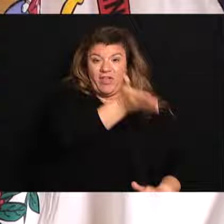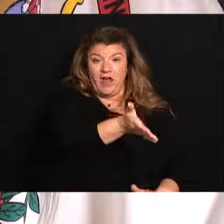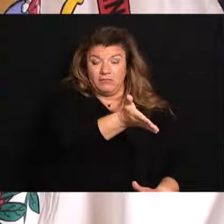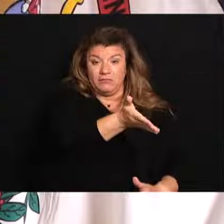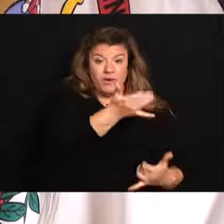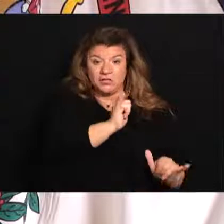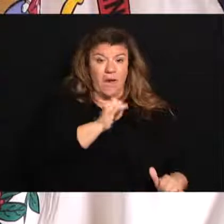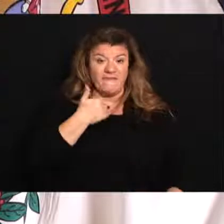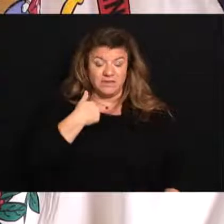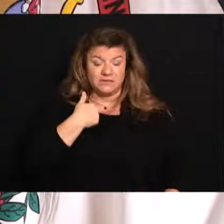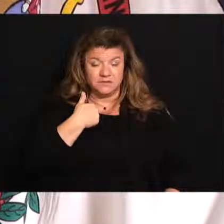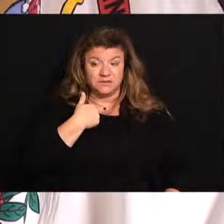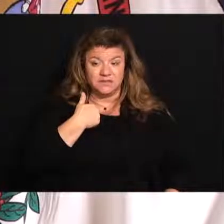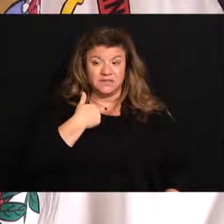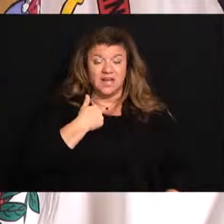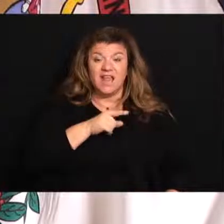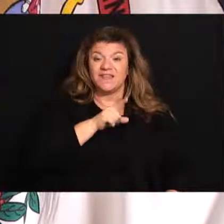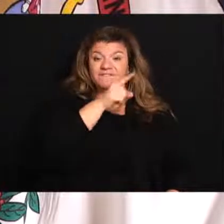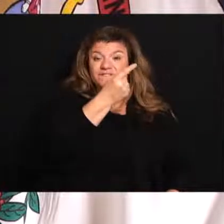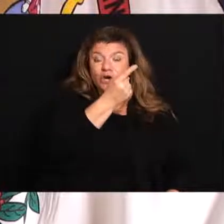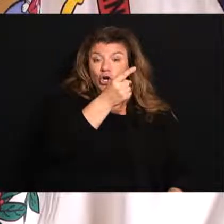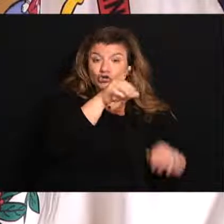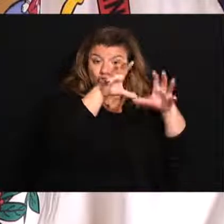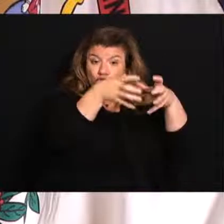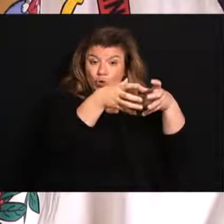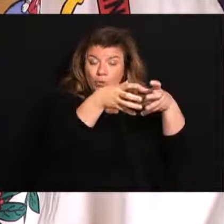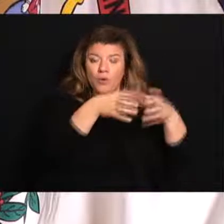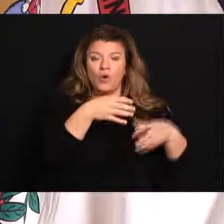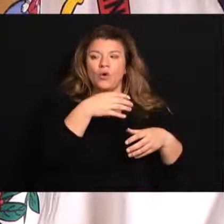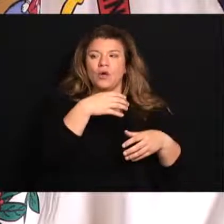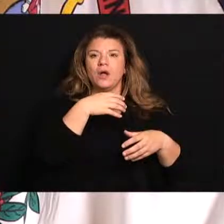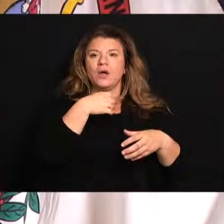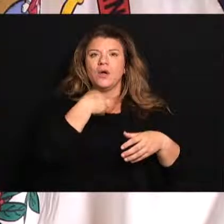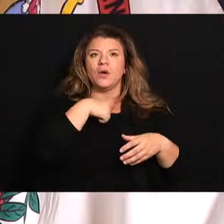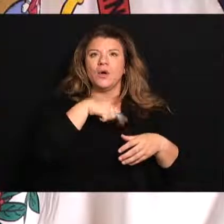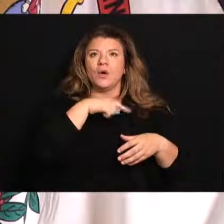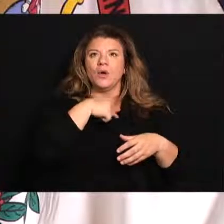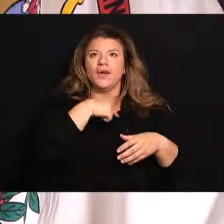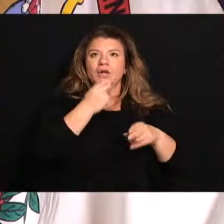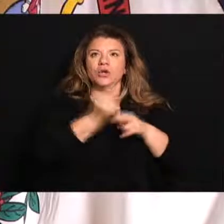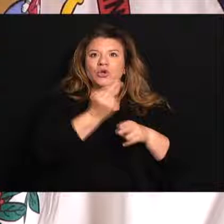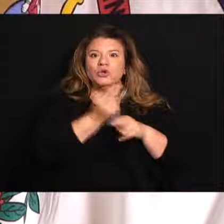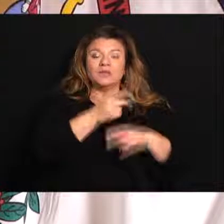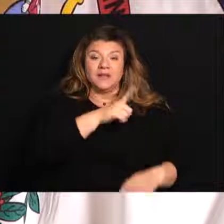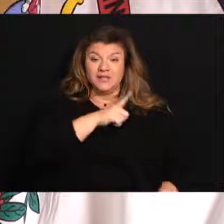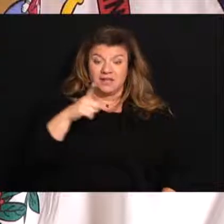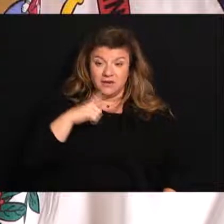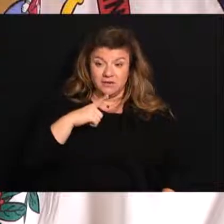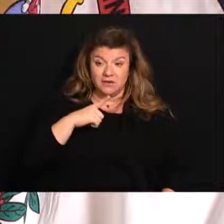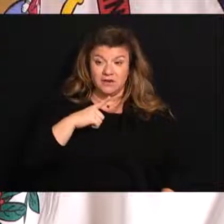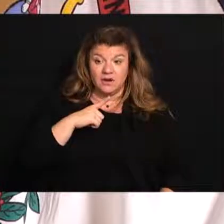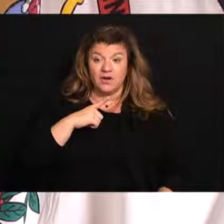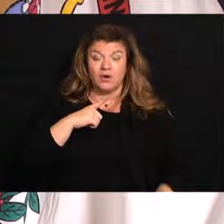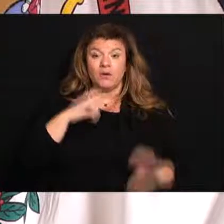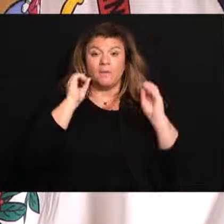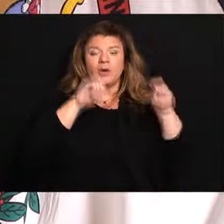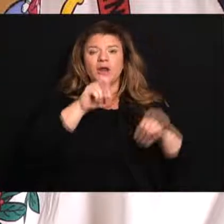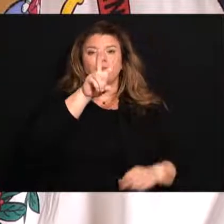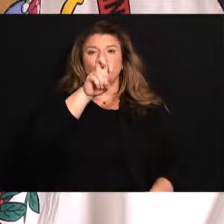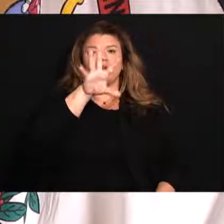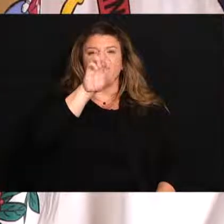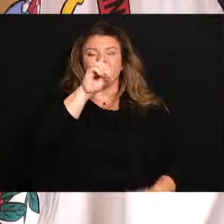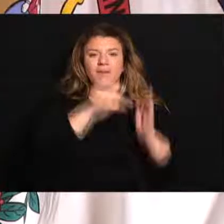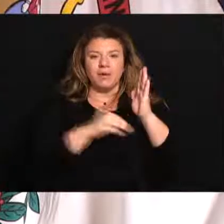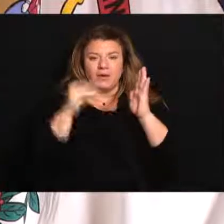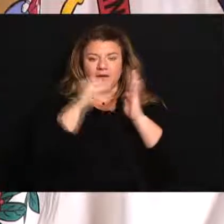now. In the first tranche, we made we with the legislature, we put up $250